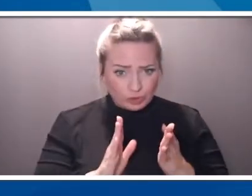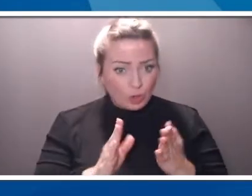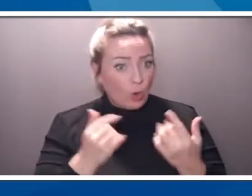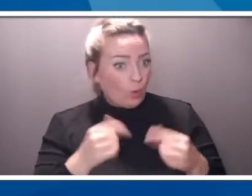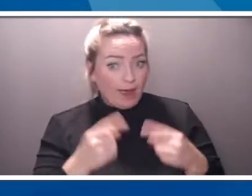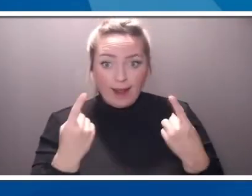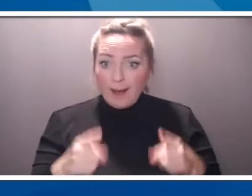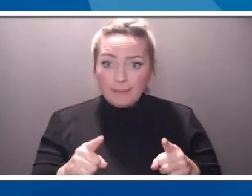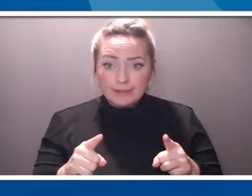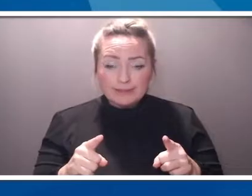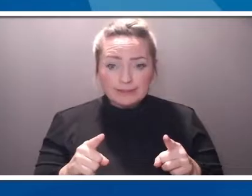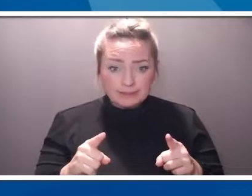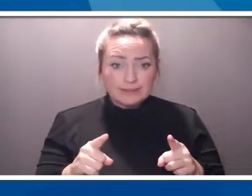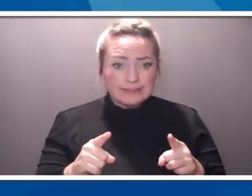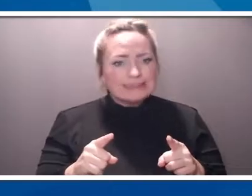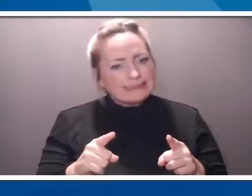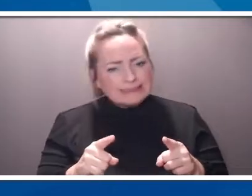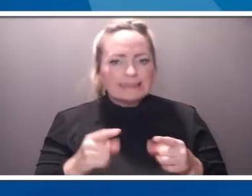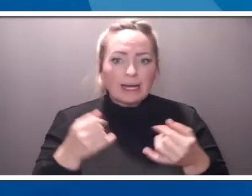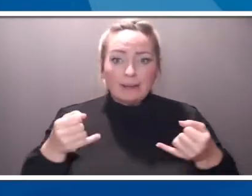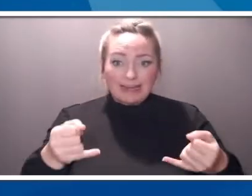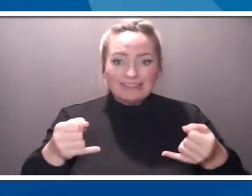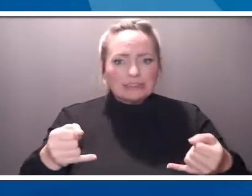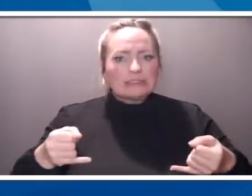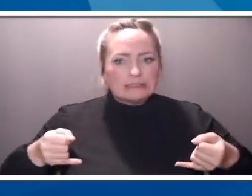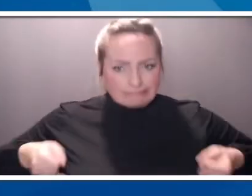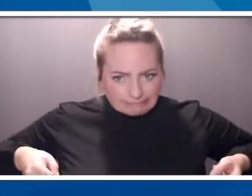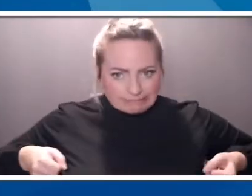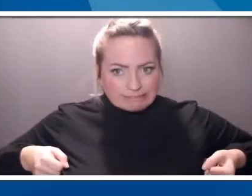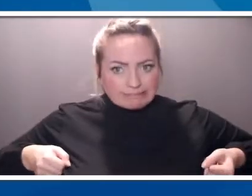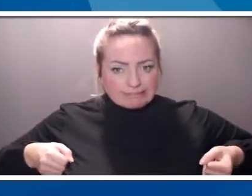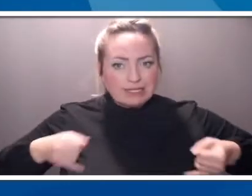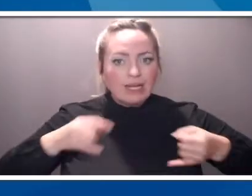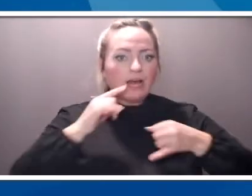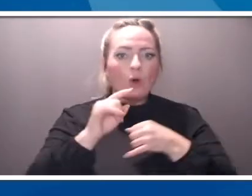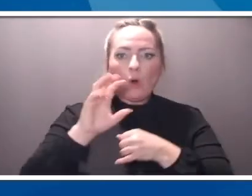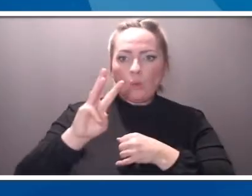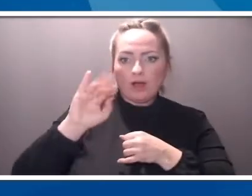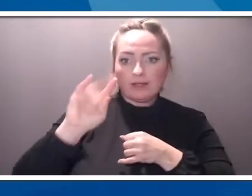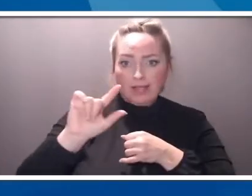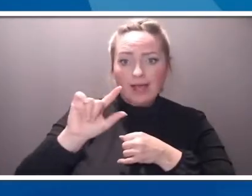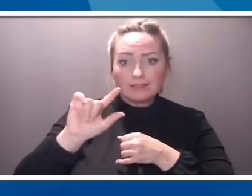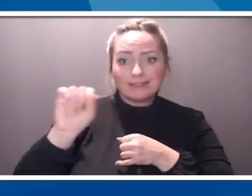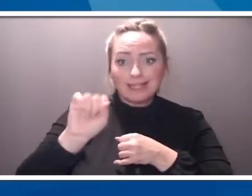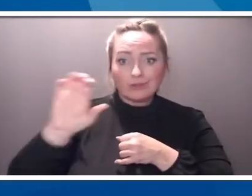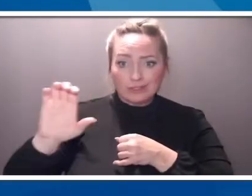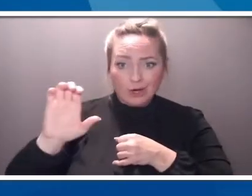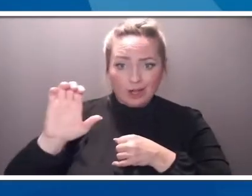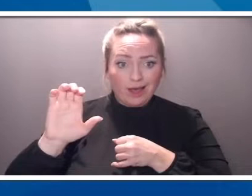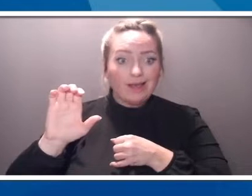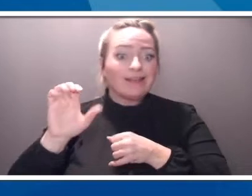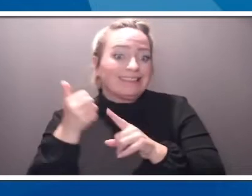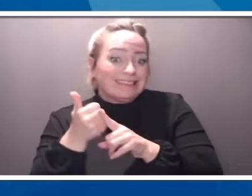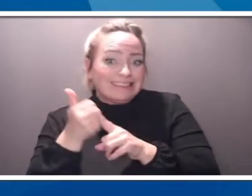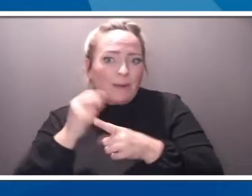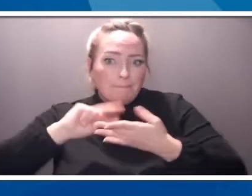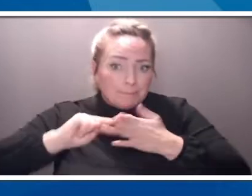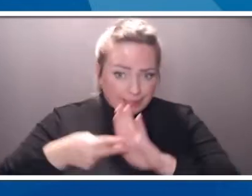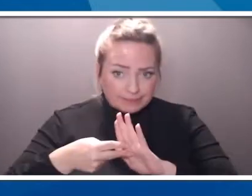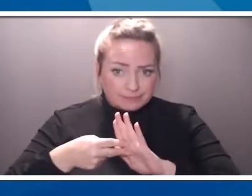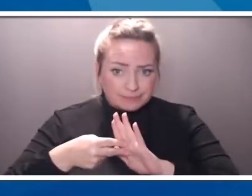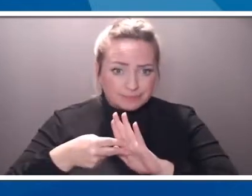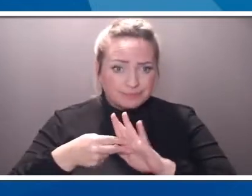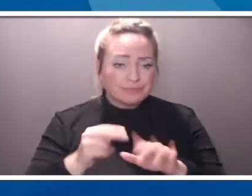do as auditors when that happens is we kind of overstep the boundaries of what the WCAG success criteria